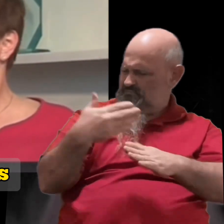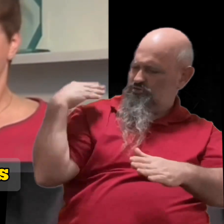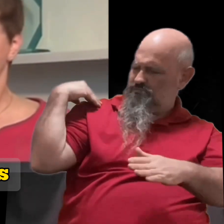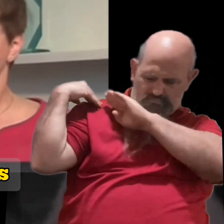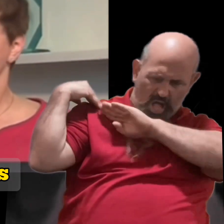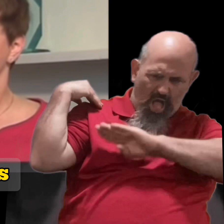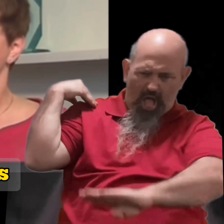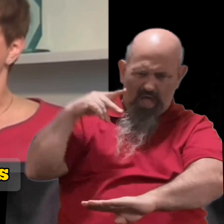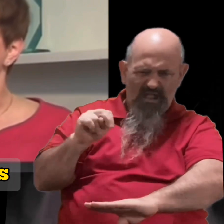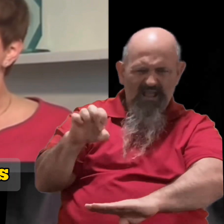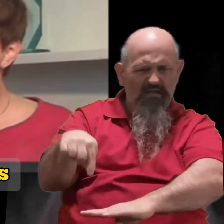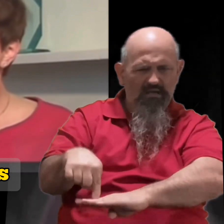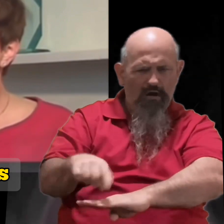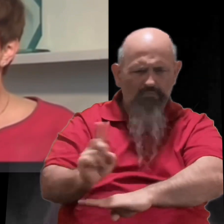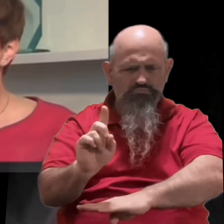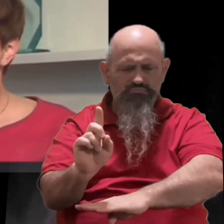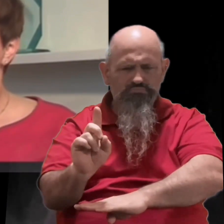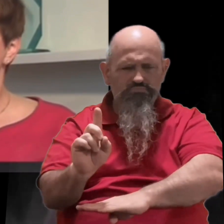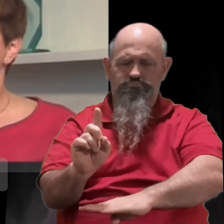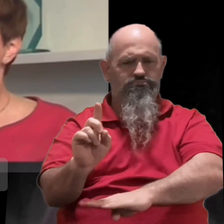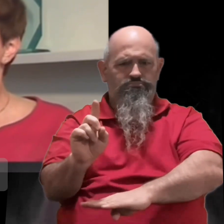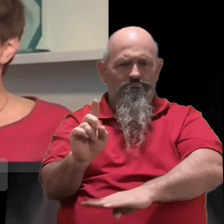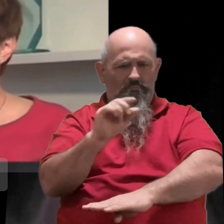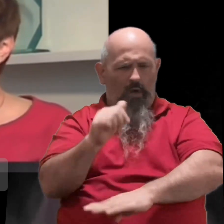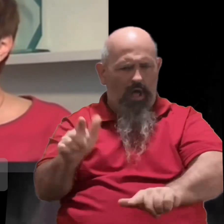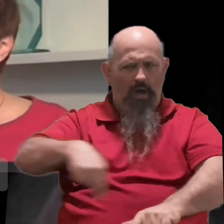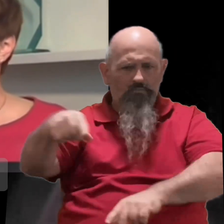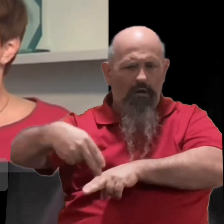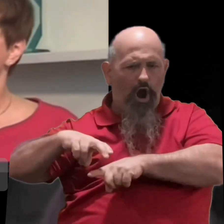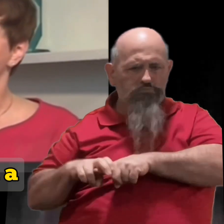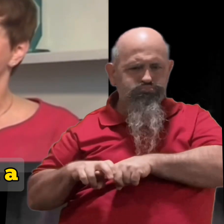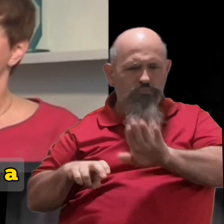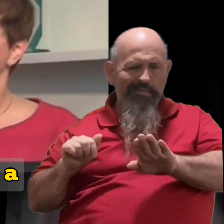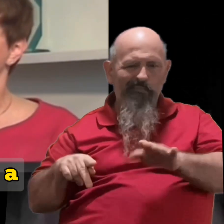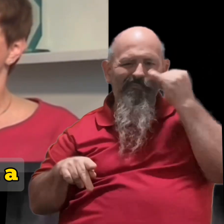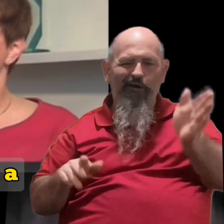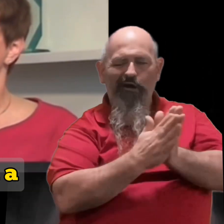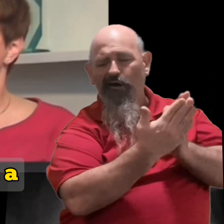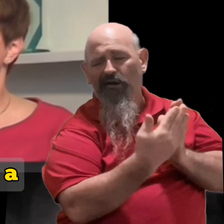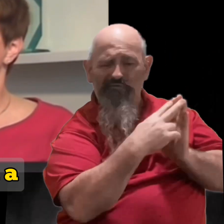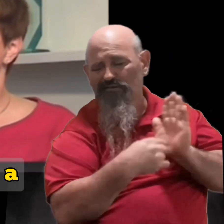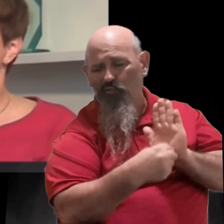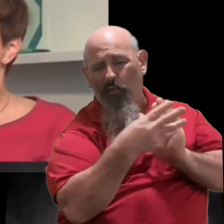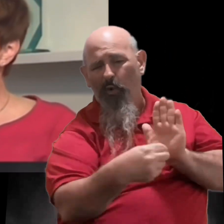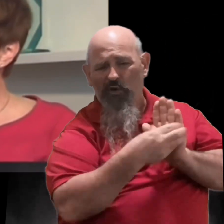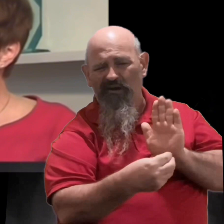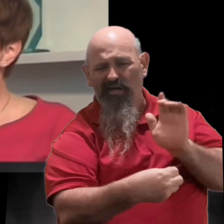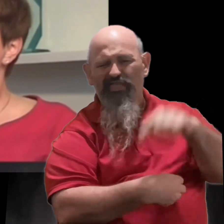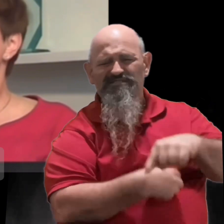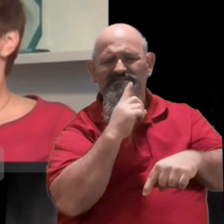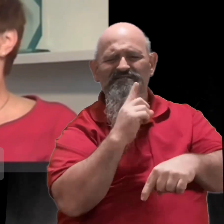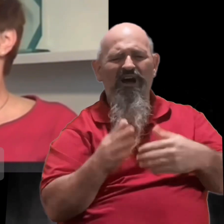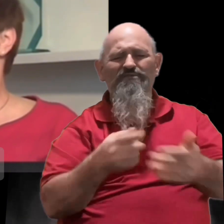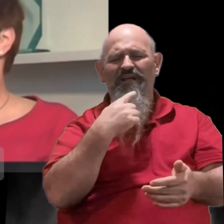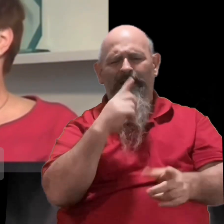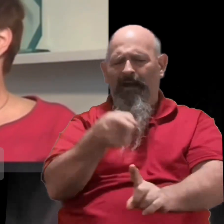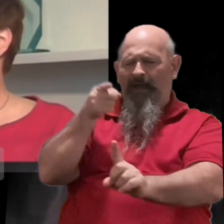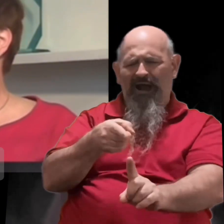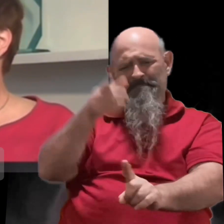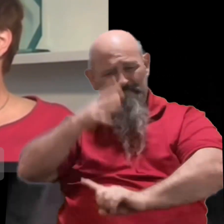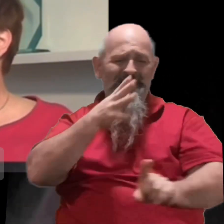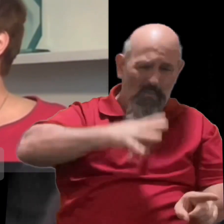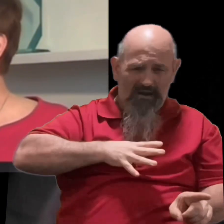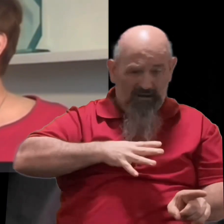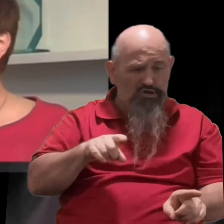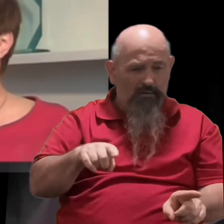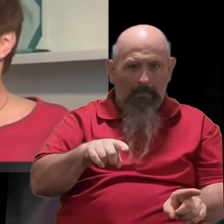between the shoulders and the knees, not to let them sit on your lap if you're reading them a story. And this is, although it says it's aimed